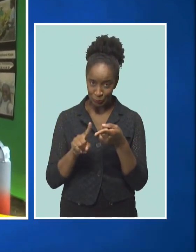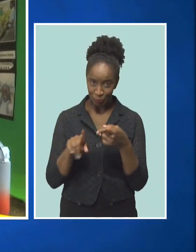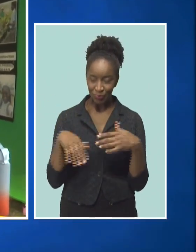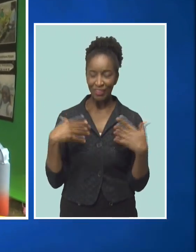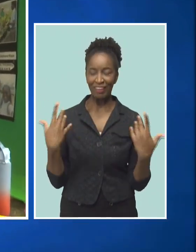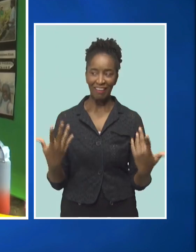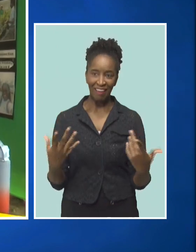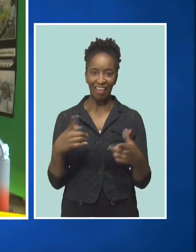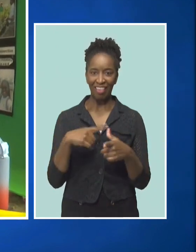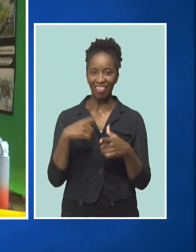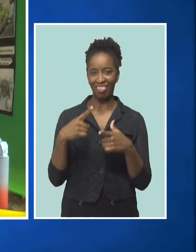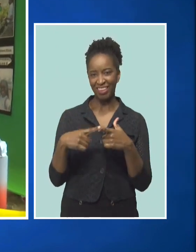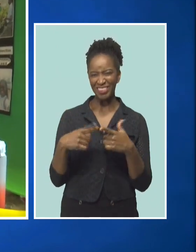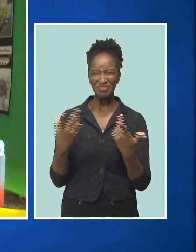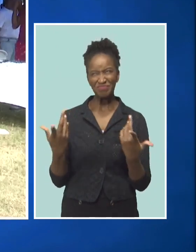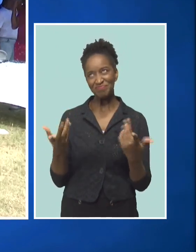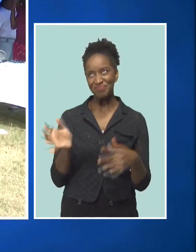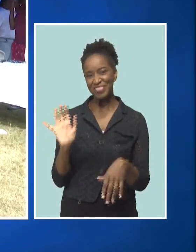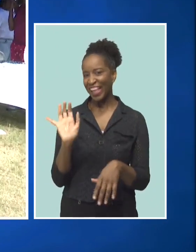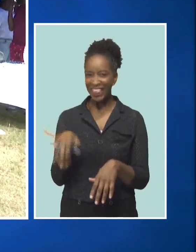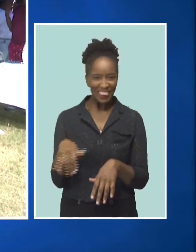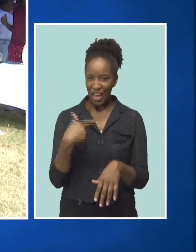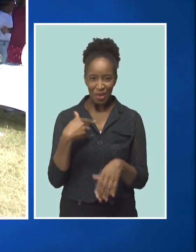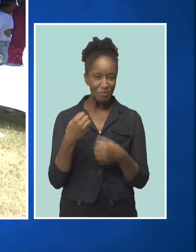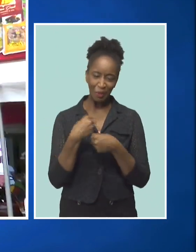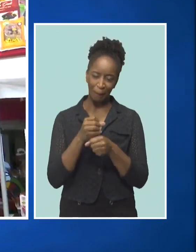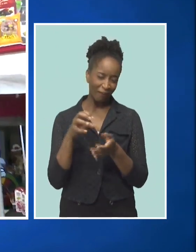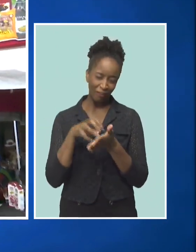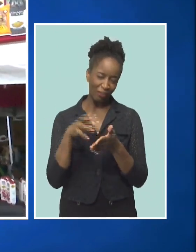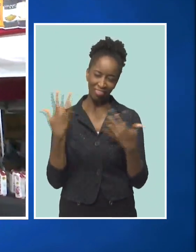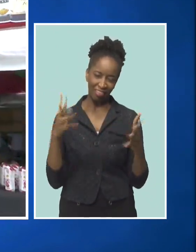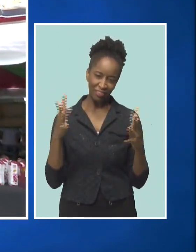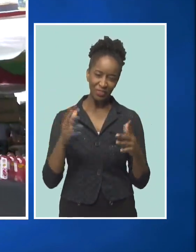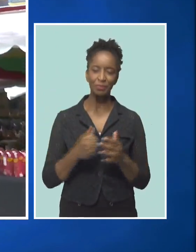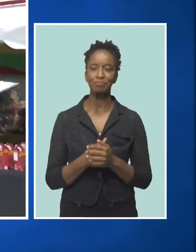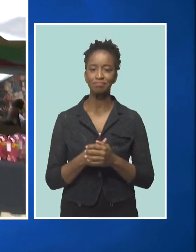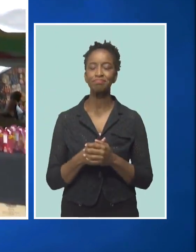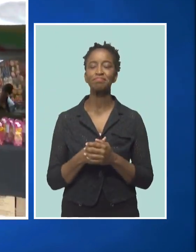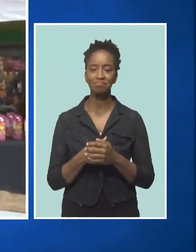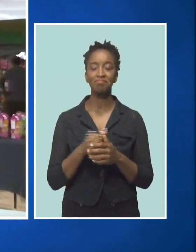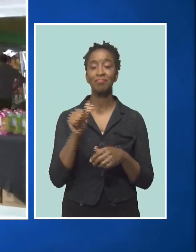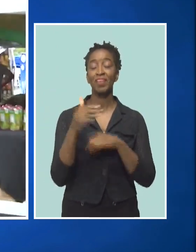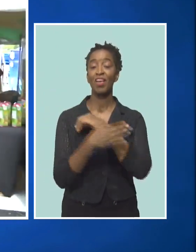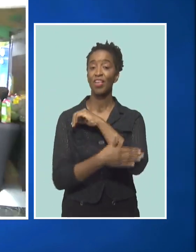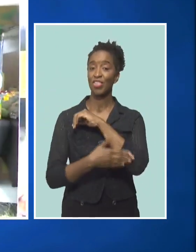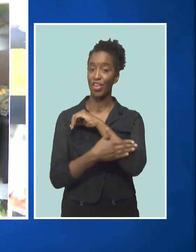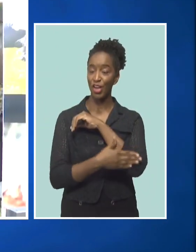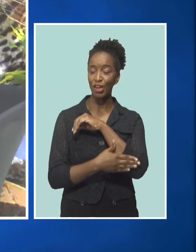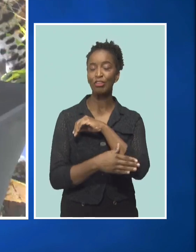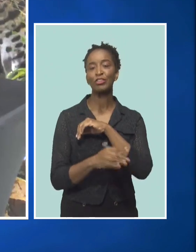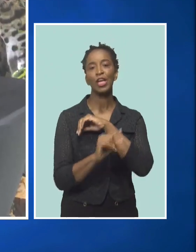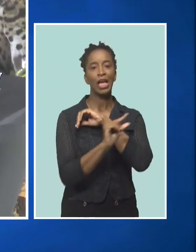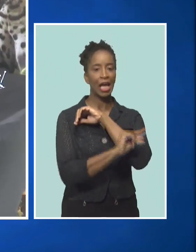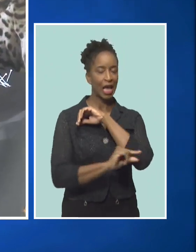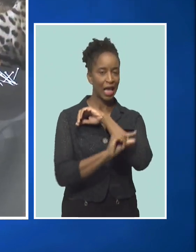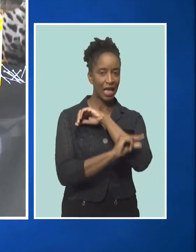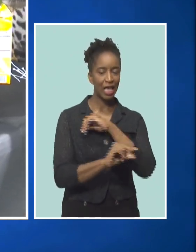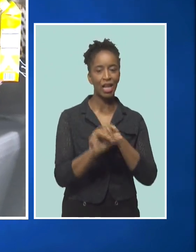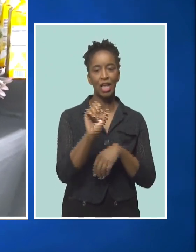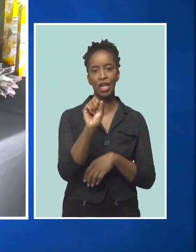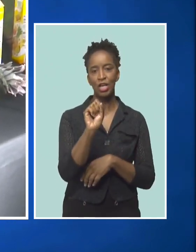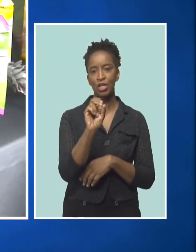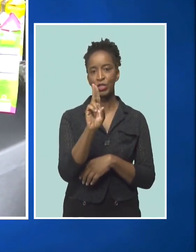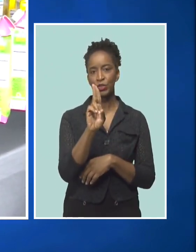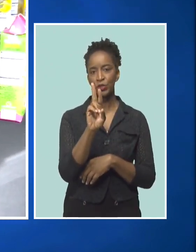that's usually most of all I did. Guyana, Suriname and Cuba are among the foreign exhibitors. Senior manager at